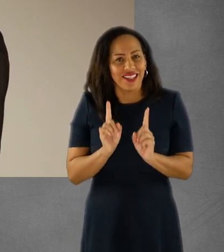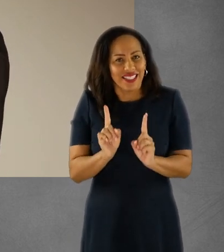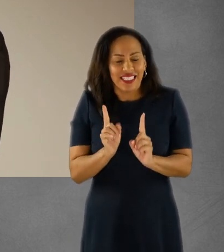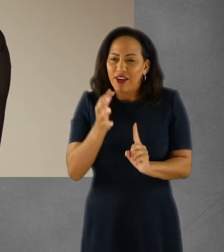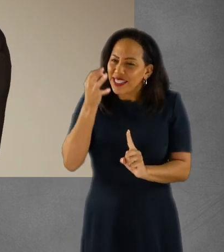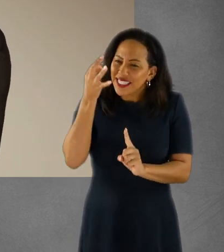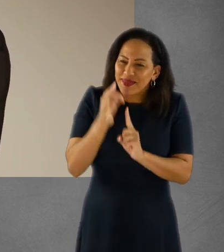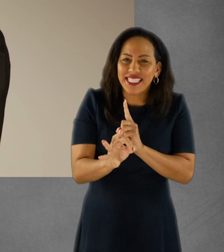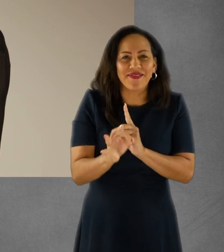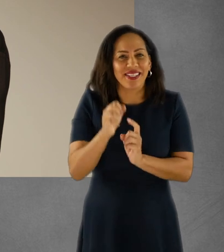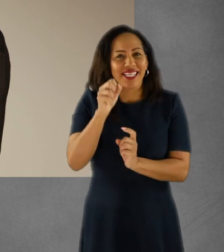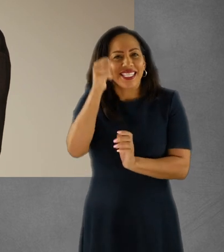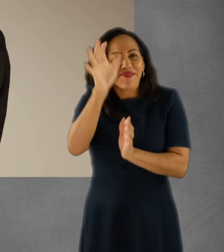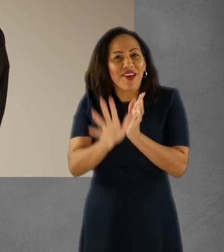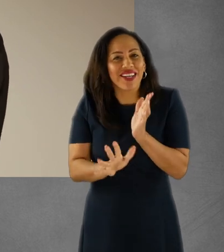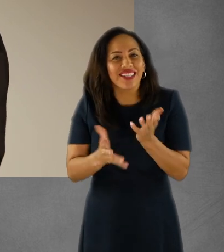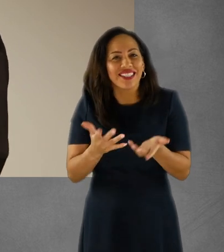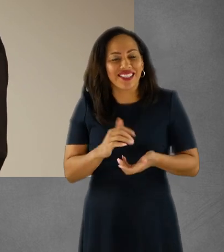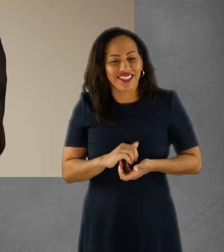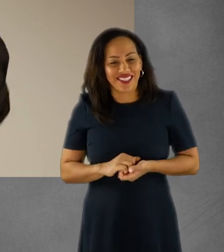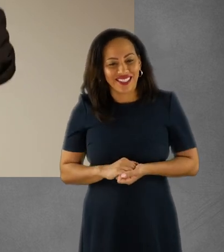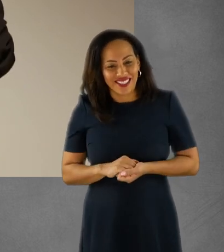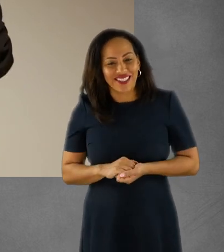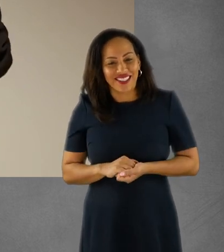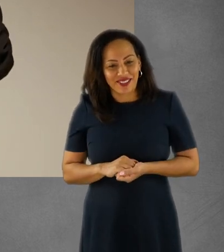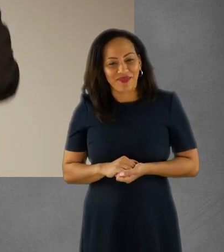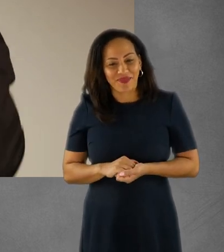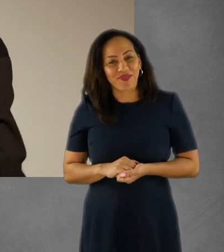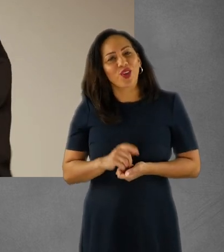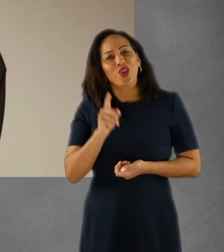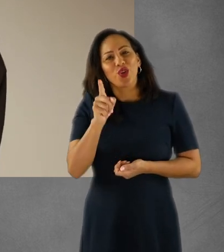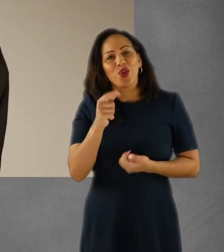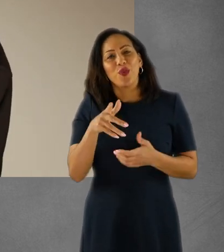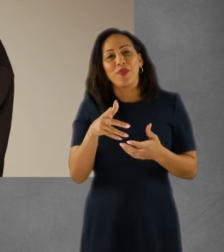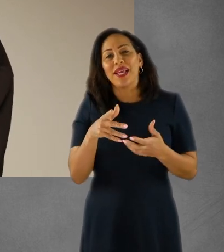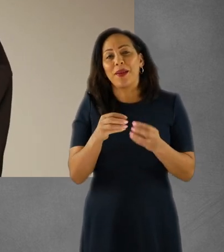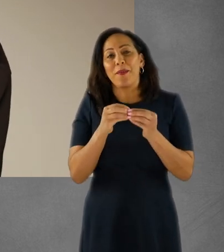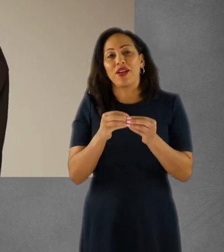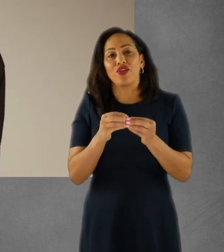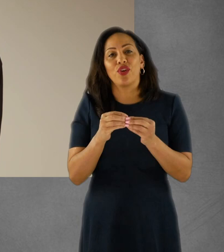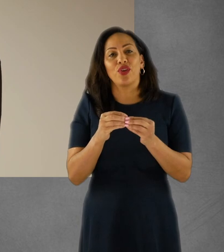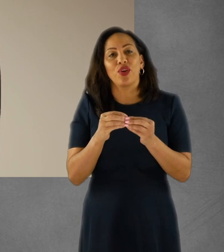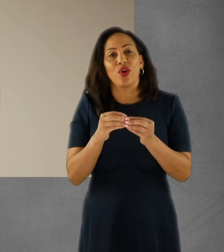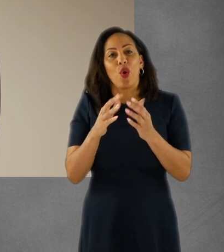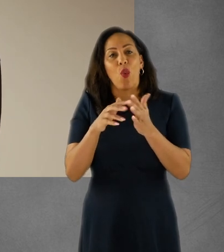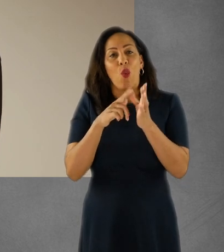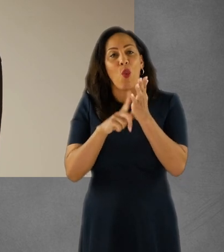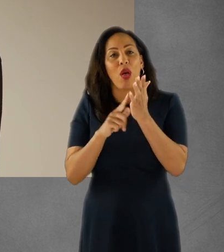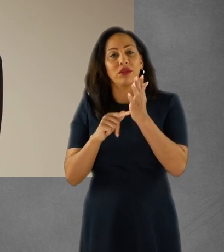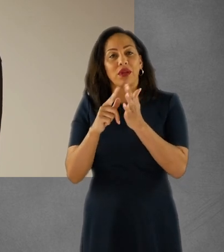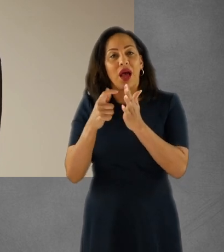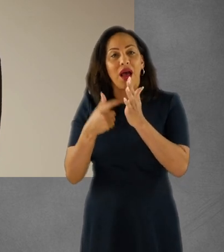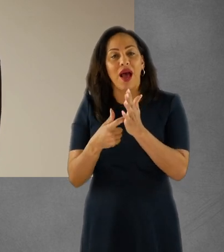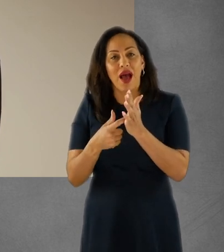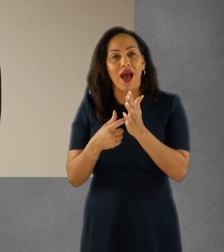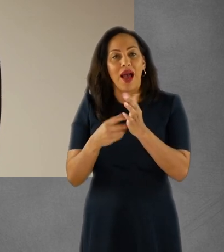specific experience that, and the reference you mentioned is an essay that Walter Benjamin wrote. And